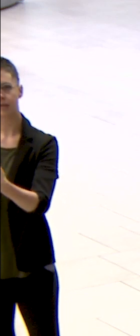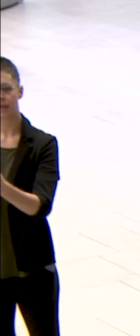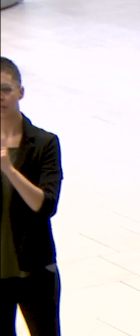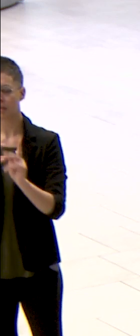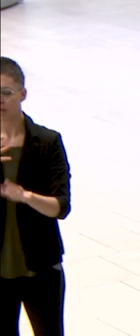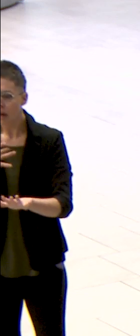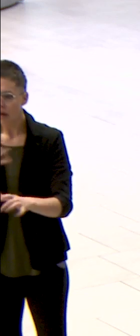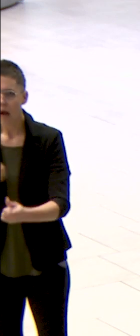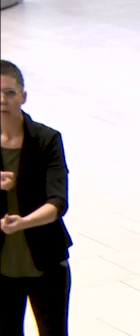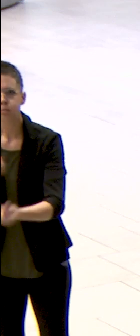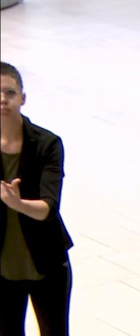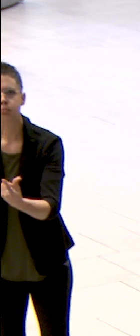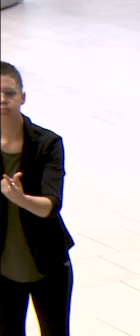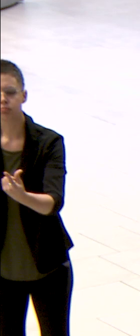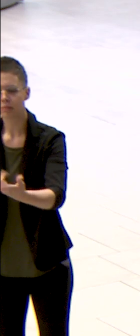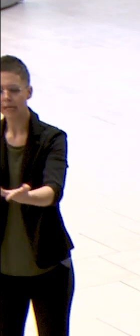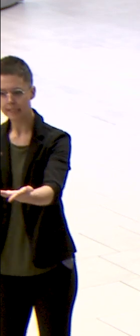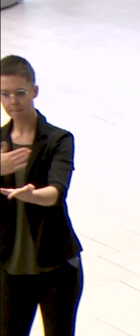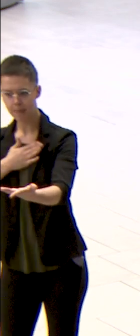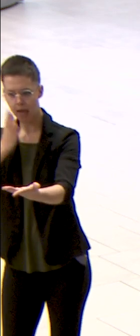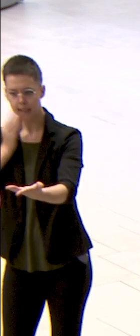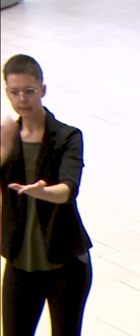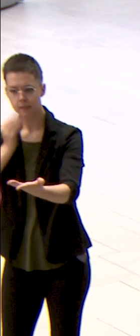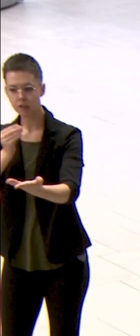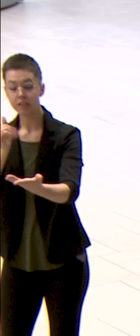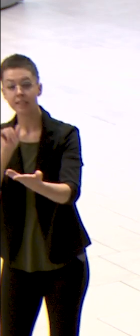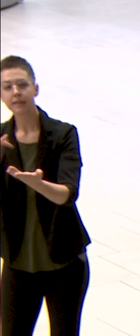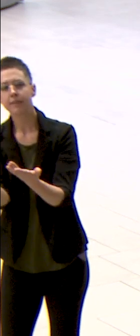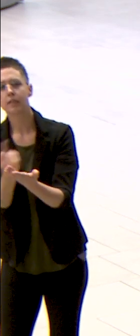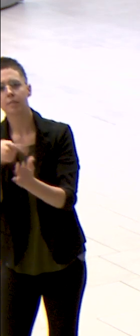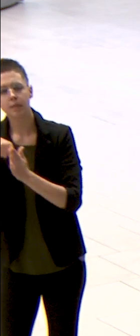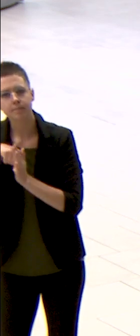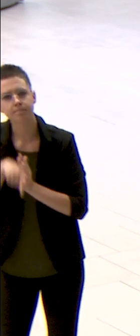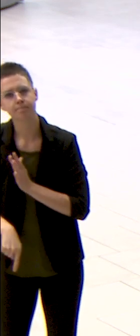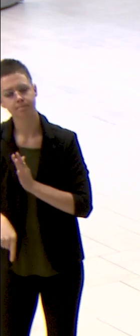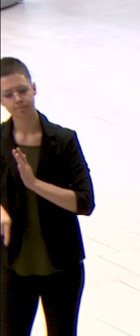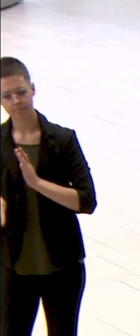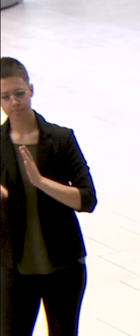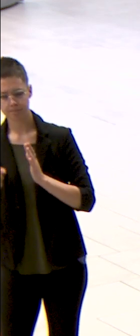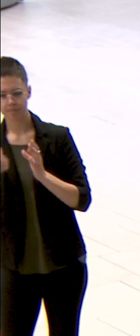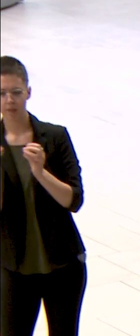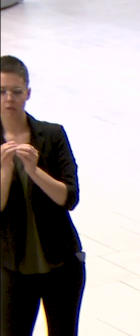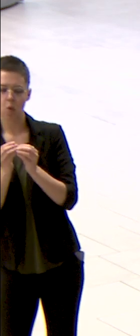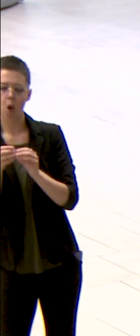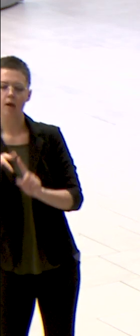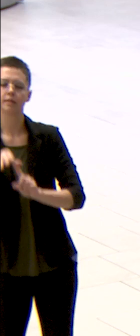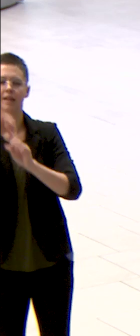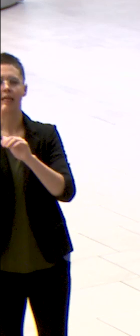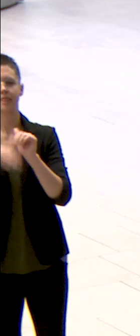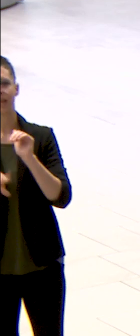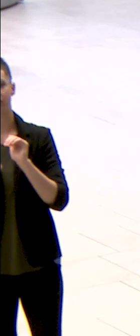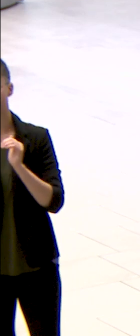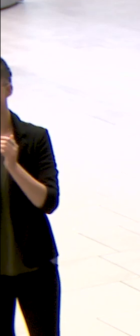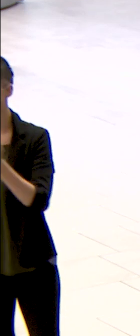me, they see me, and there's something deeper, you know, it's more nuanced than just casting someone that